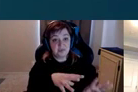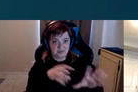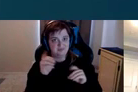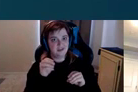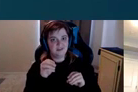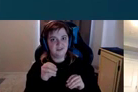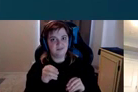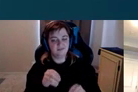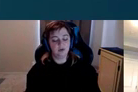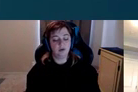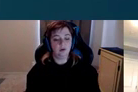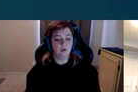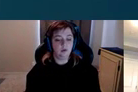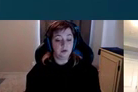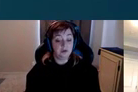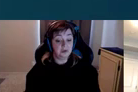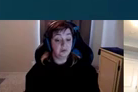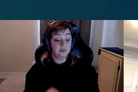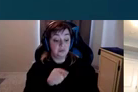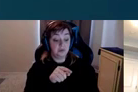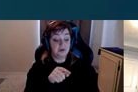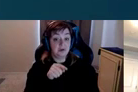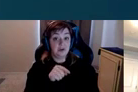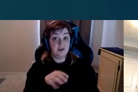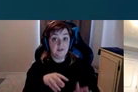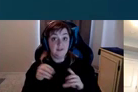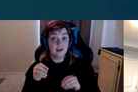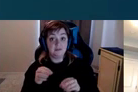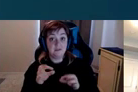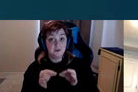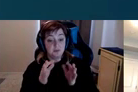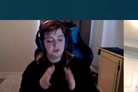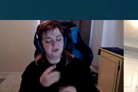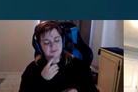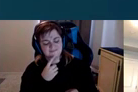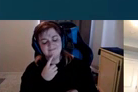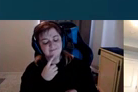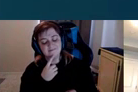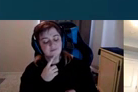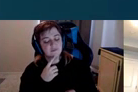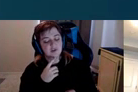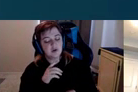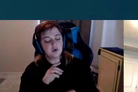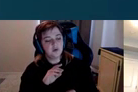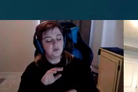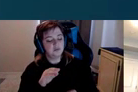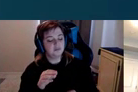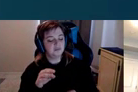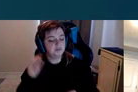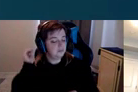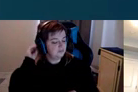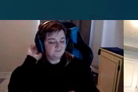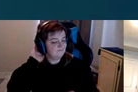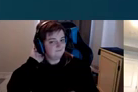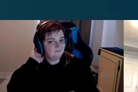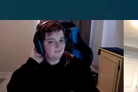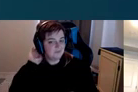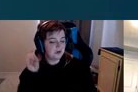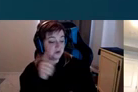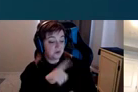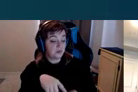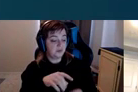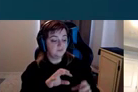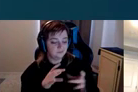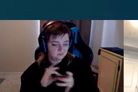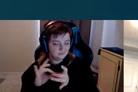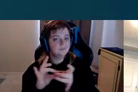he left, the poor interpreter just said, "Don't listen to him. You are one of us." So there will always be people in both countries that have accepted me, and there will